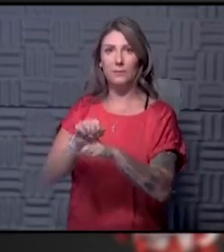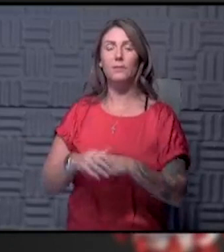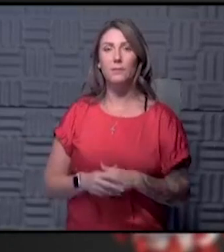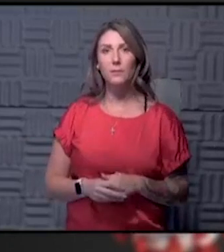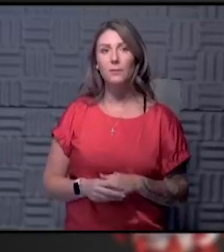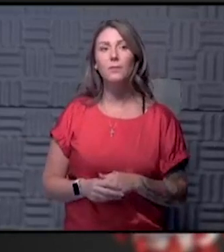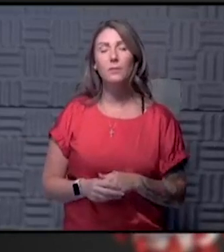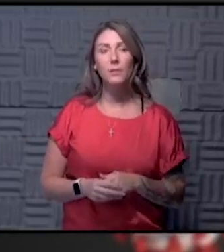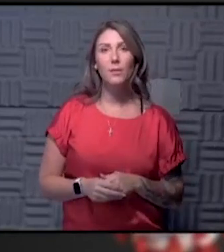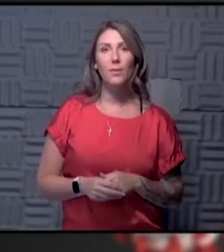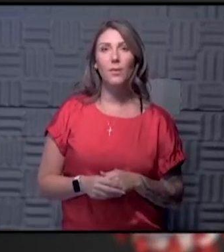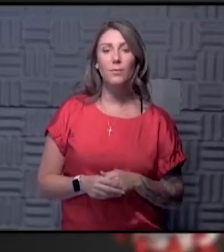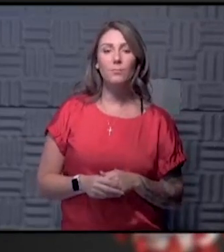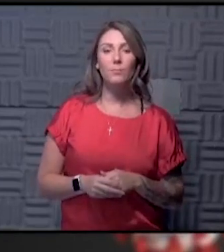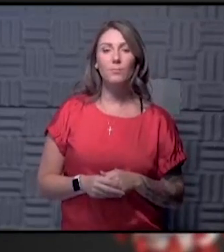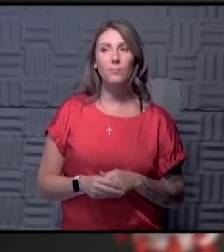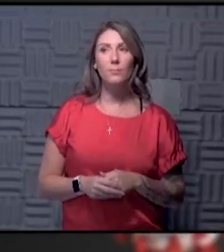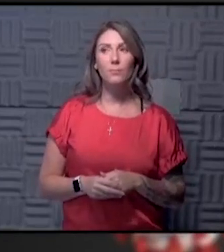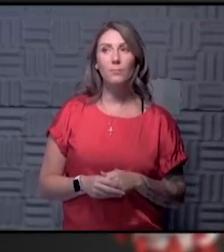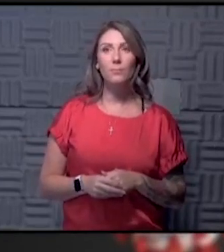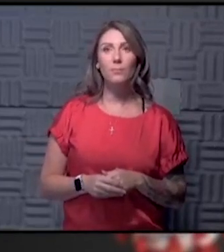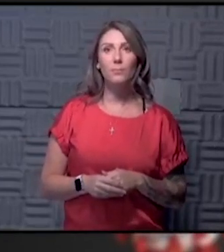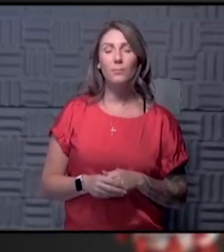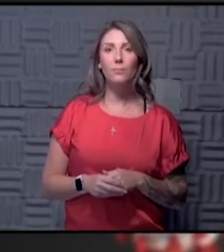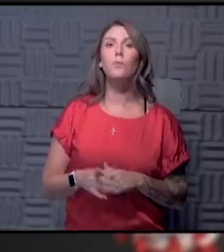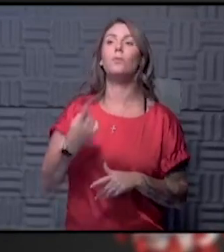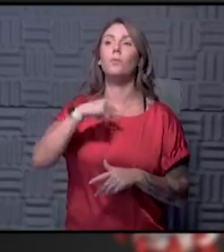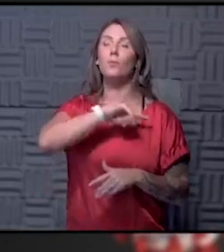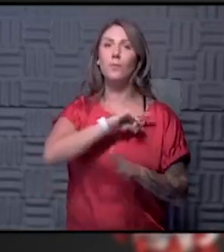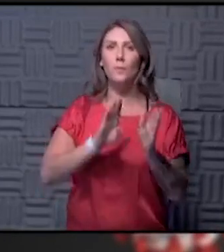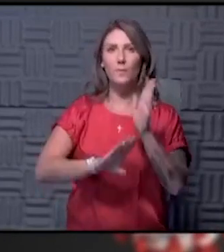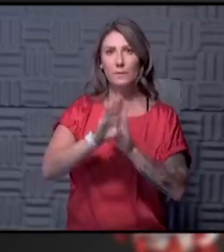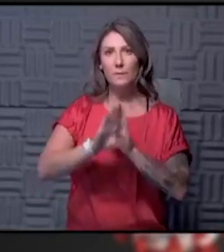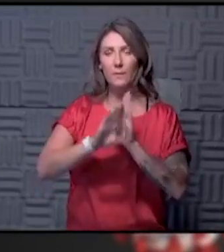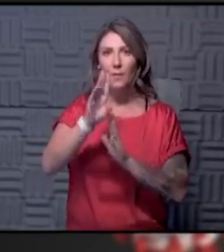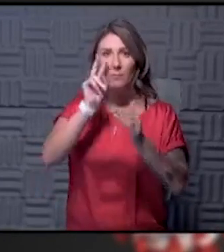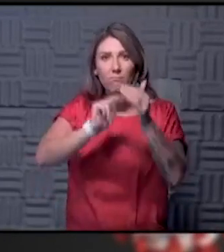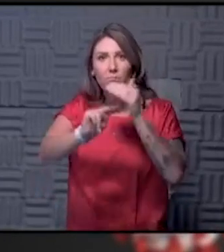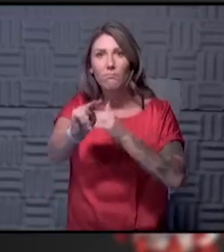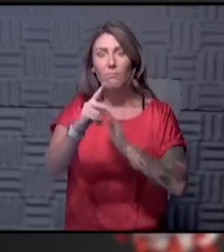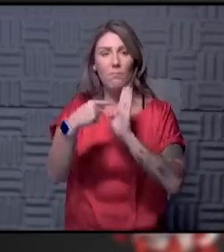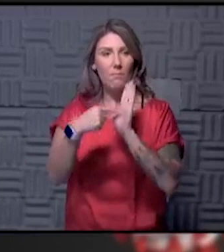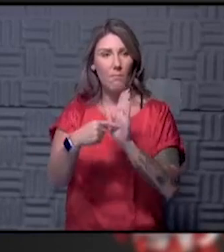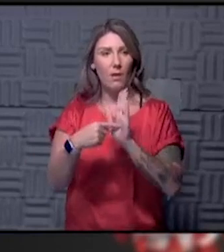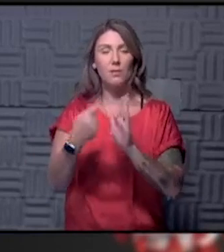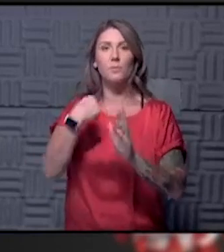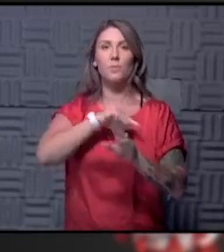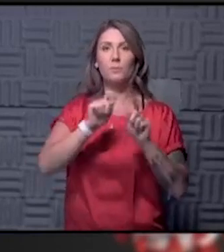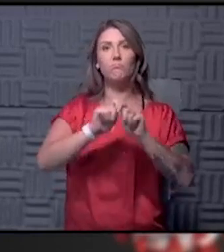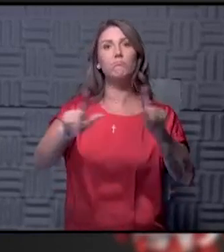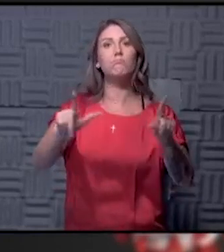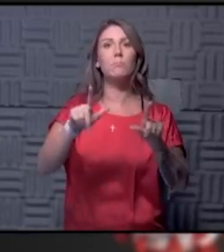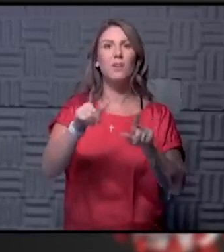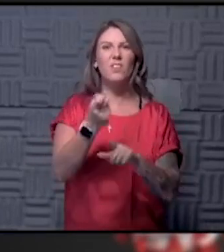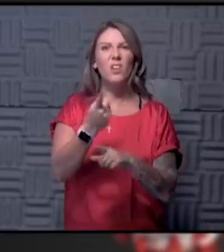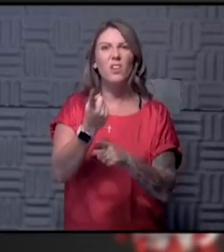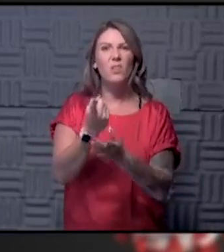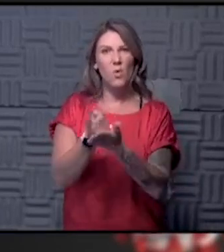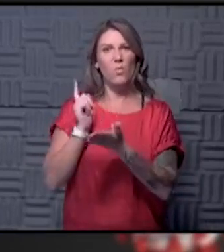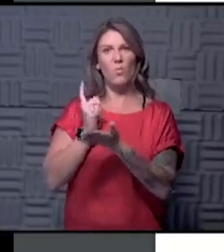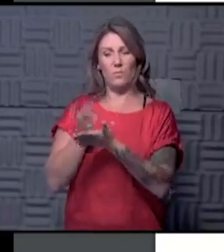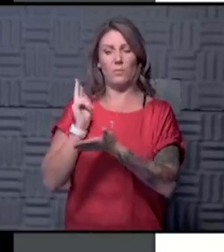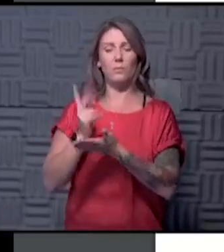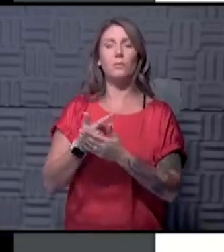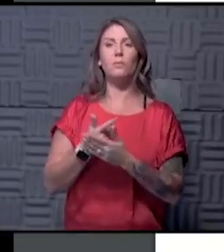point in time. We've developed a forecasting model that we released a couple weeks ago to look and see